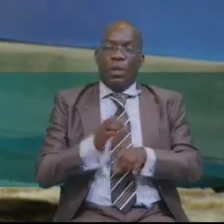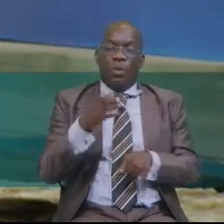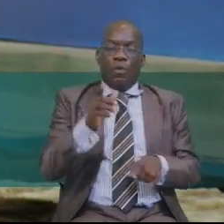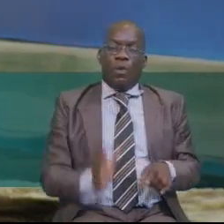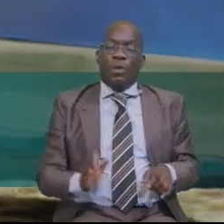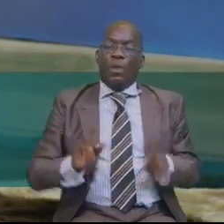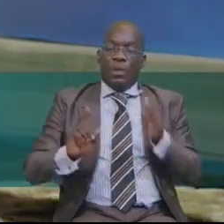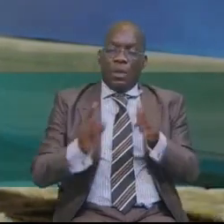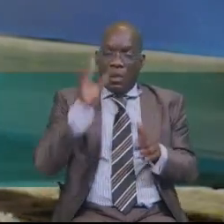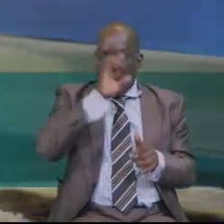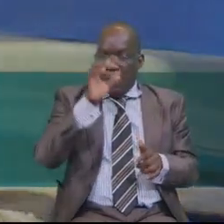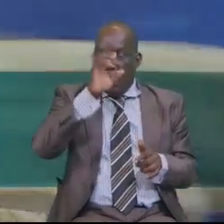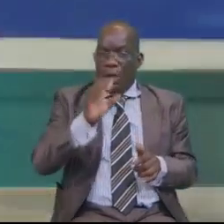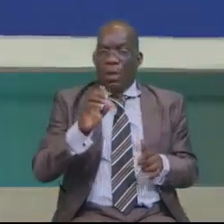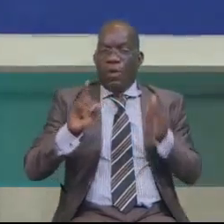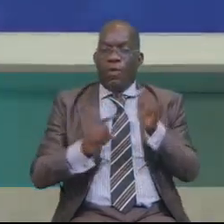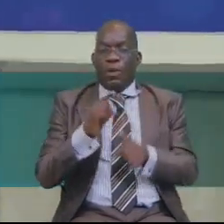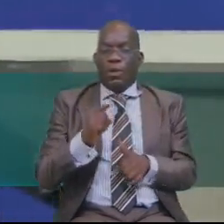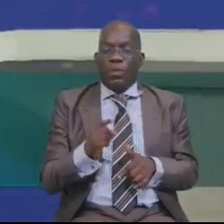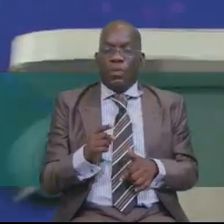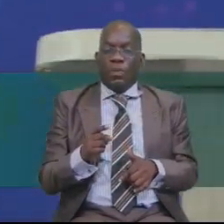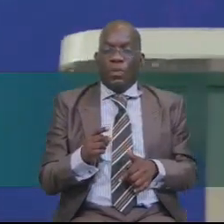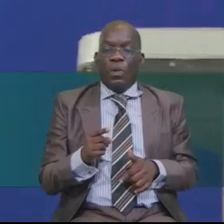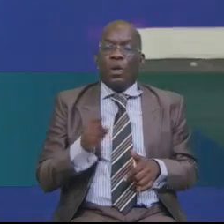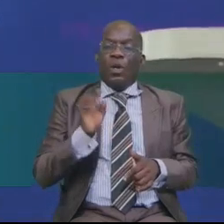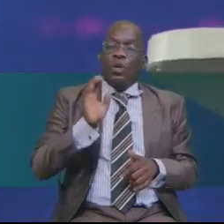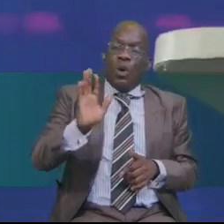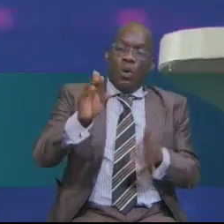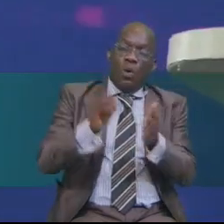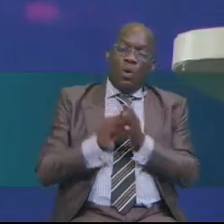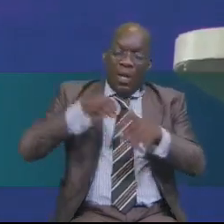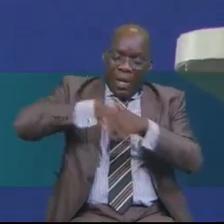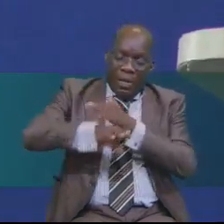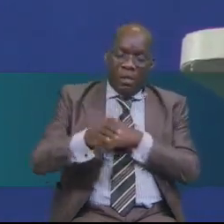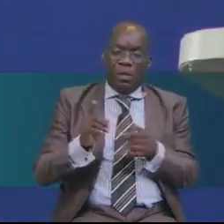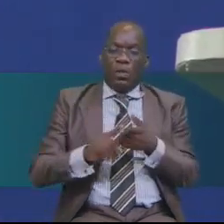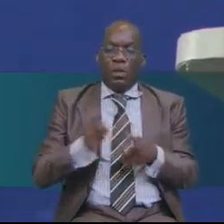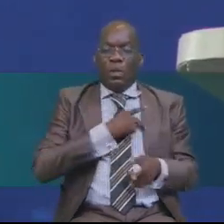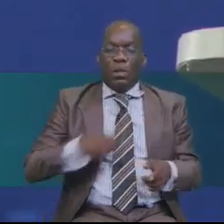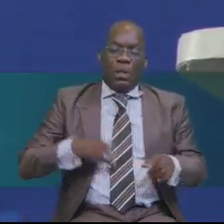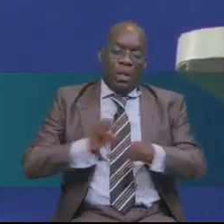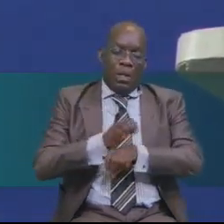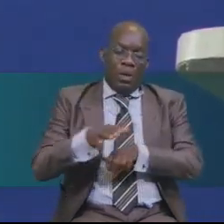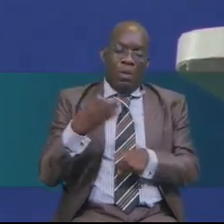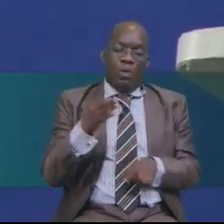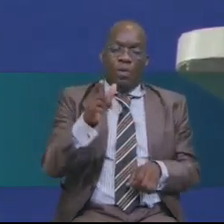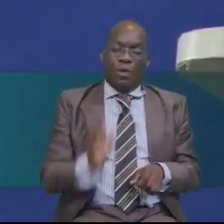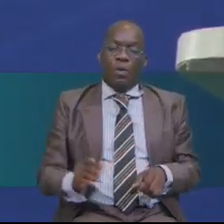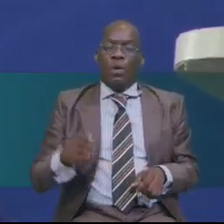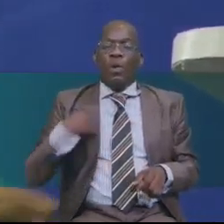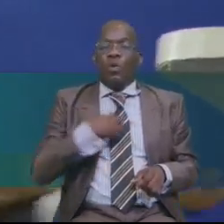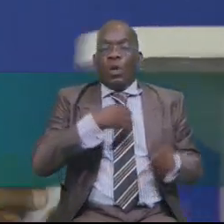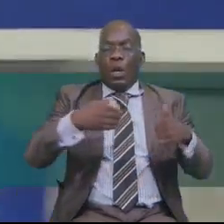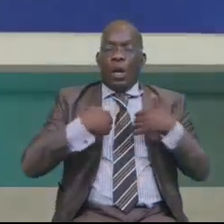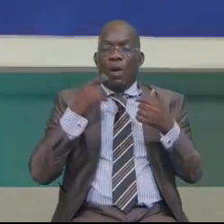first the entry, your own entry into the kingdom of God. We have to enter. And